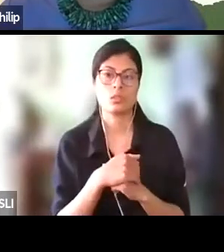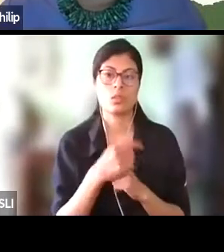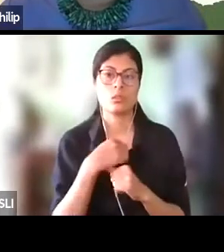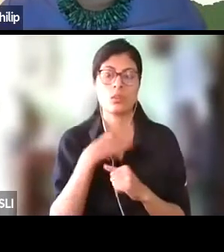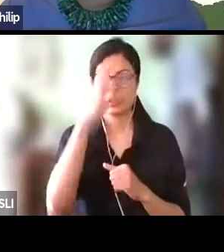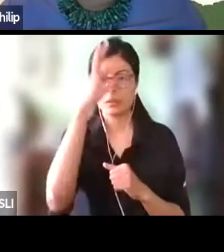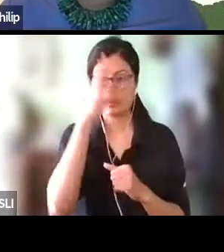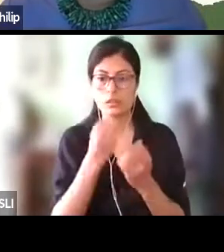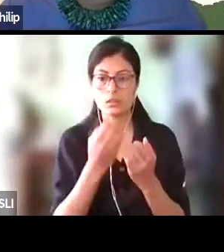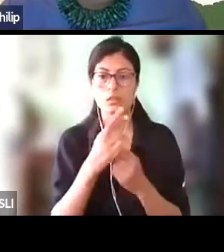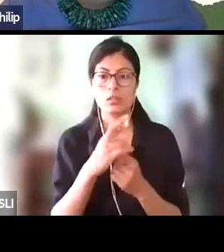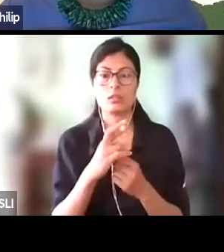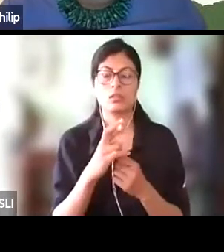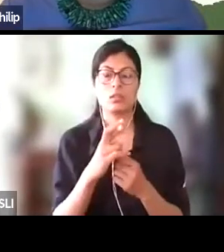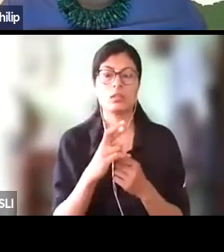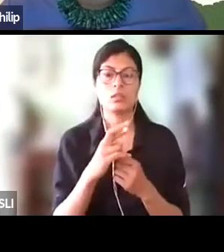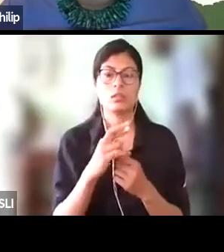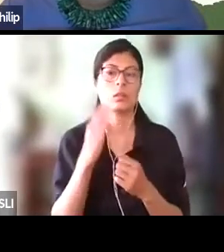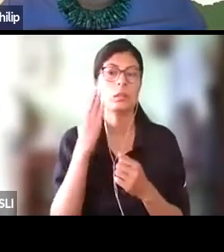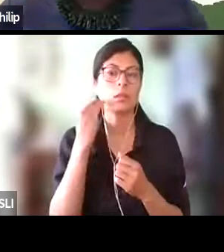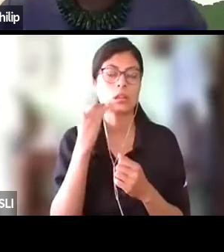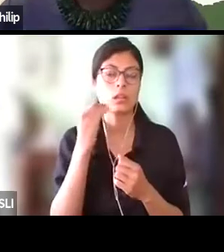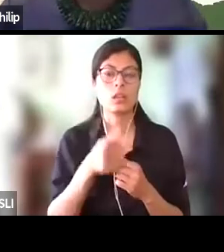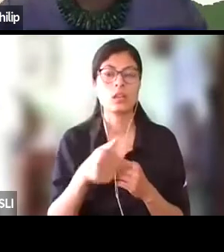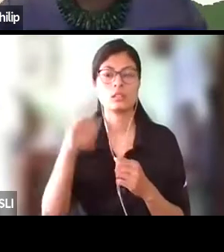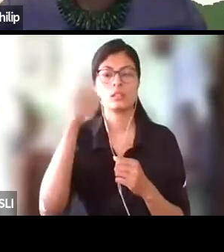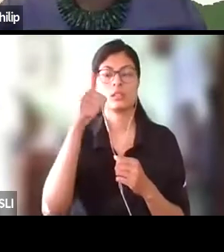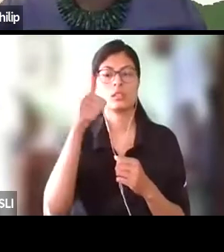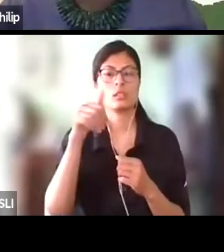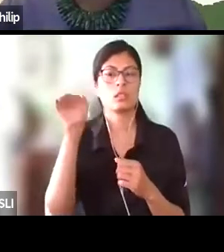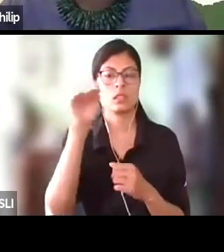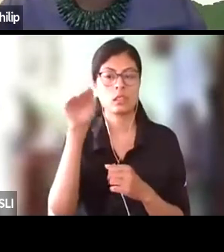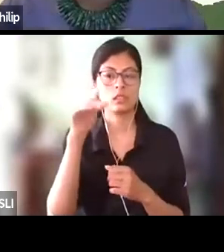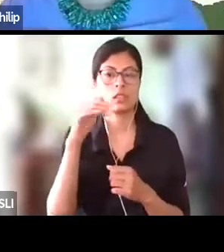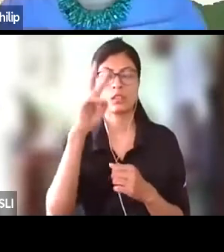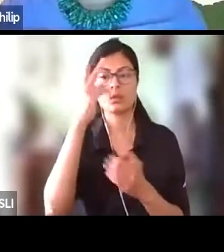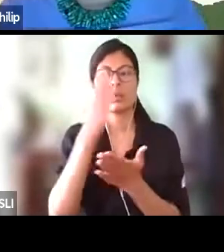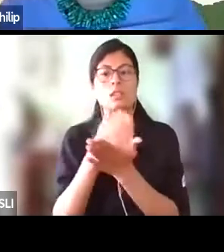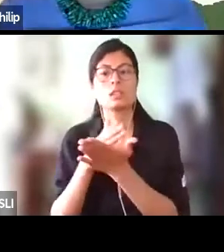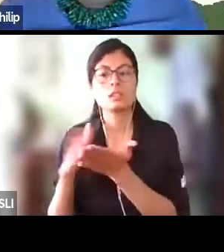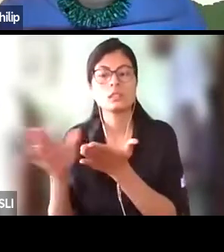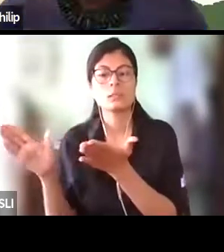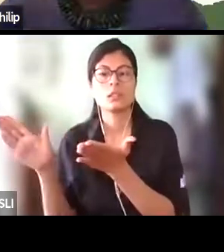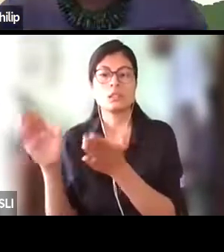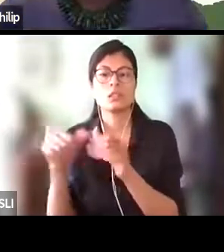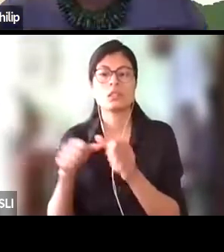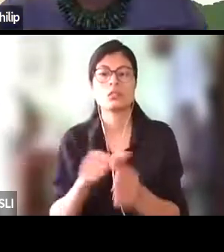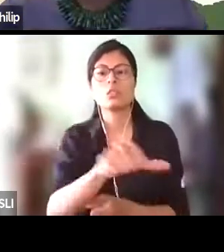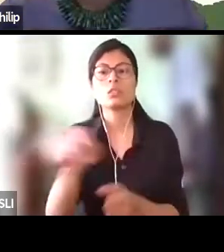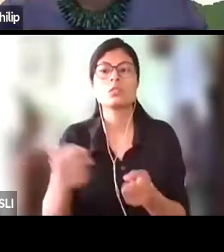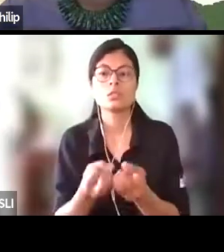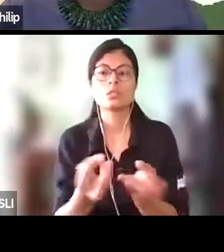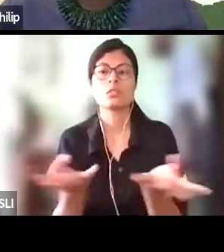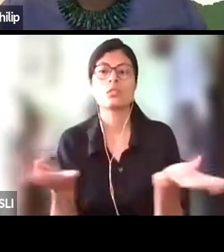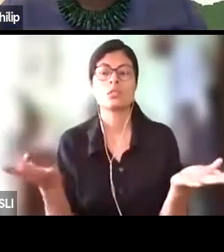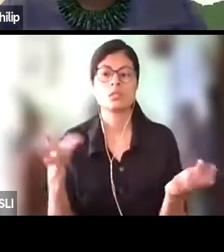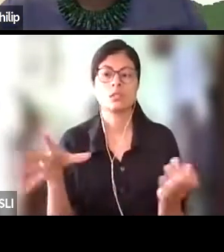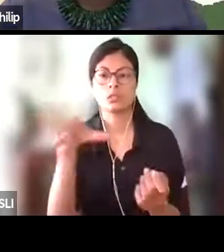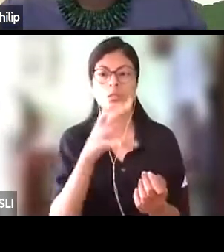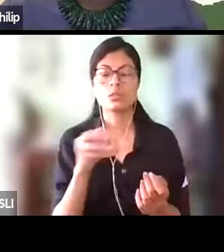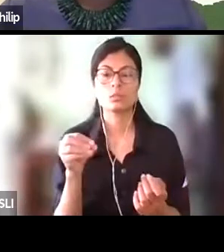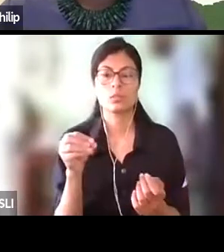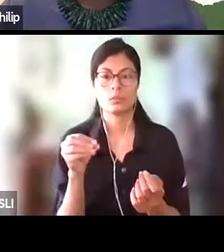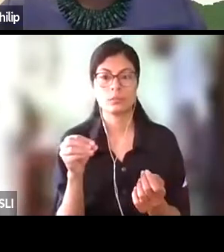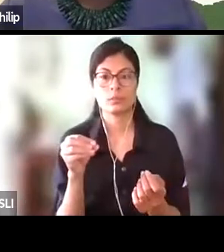and other marginalized groups? So in that regard, I would say that whole climate change discourse is more centric